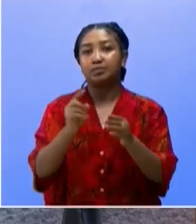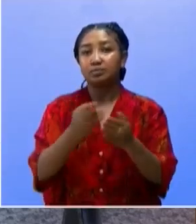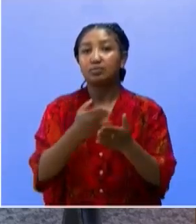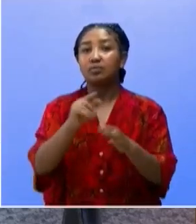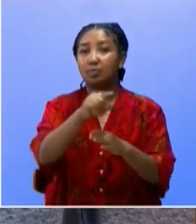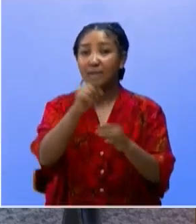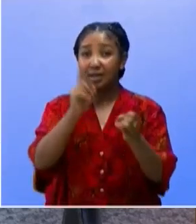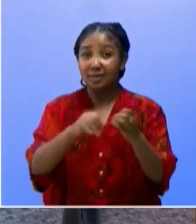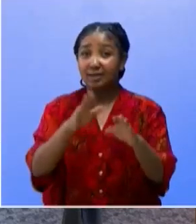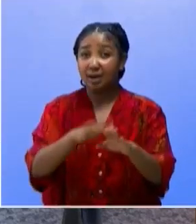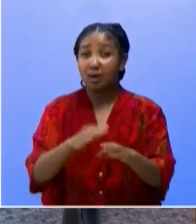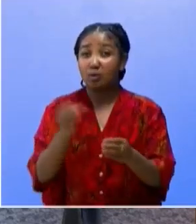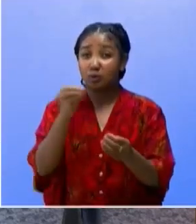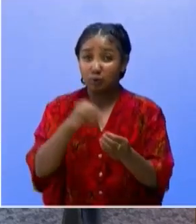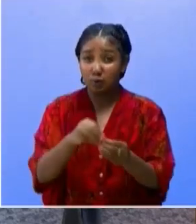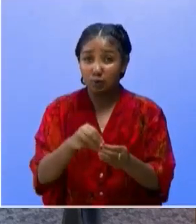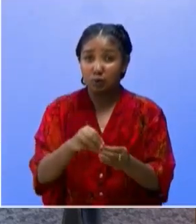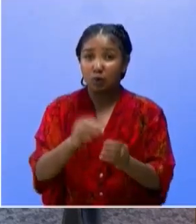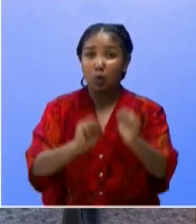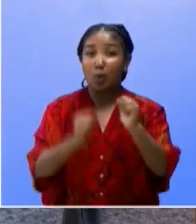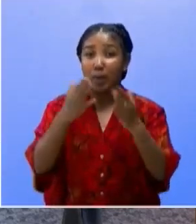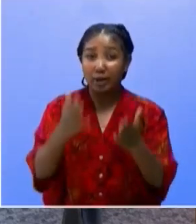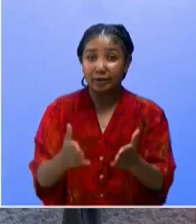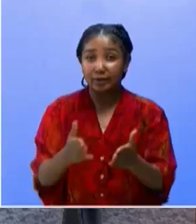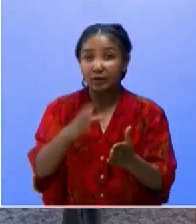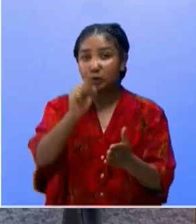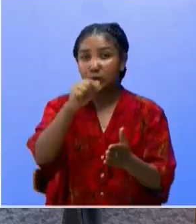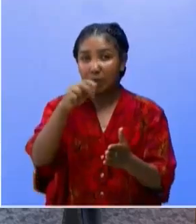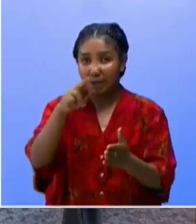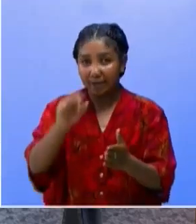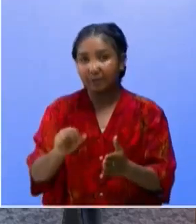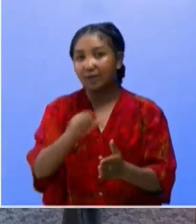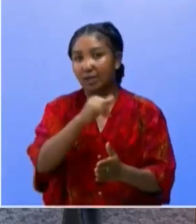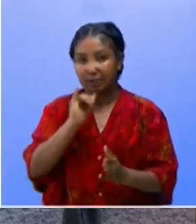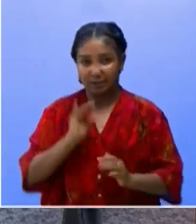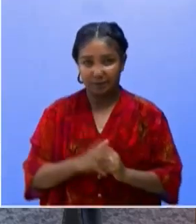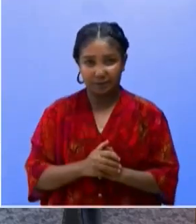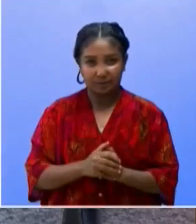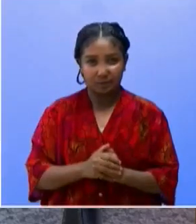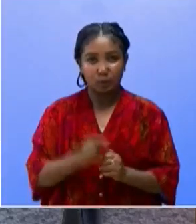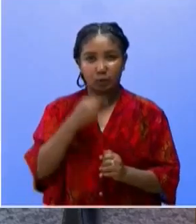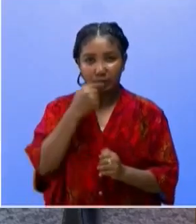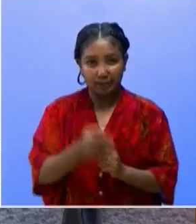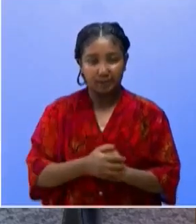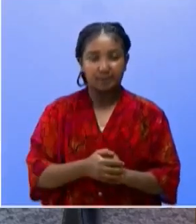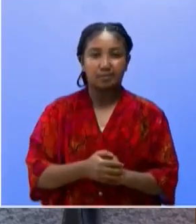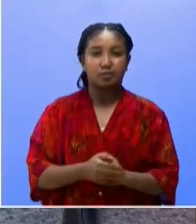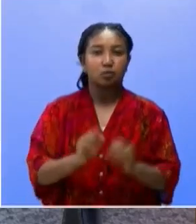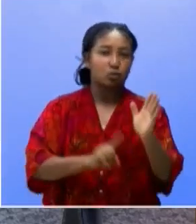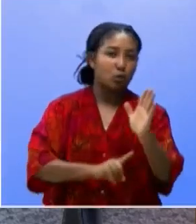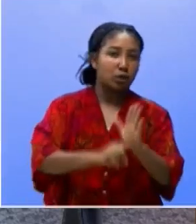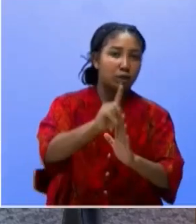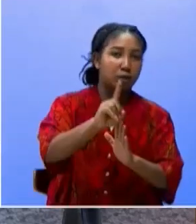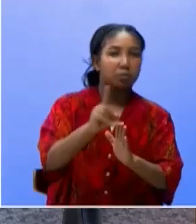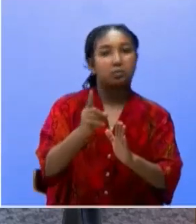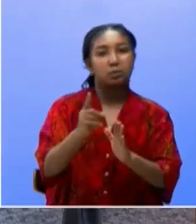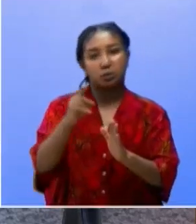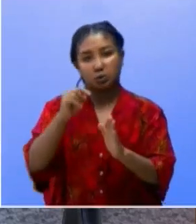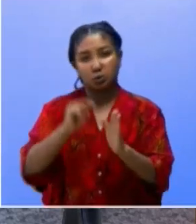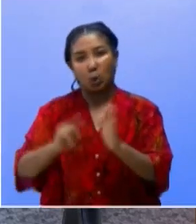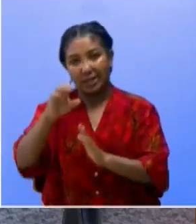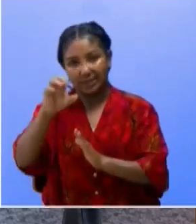way, at last, there are also the comparative and superlative adjectives, which says what? Taller than or